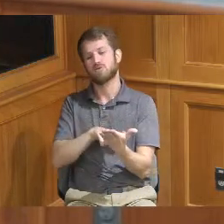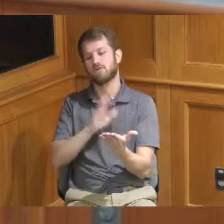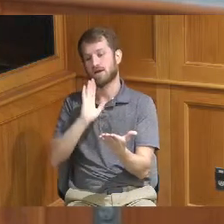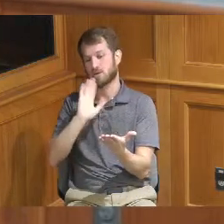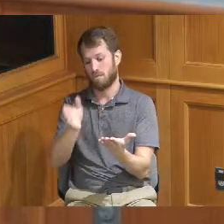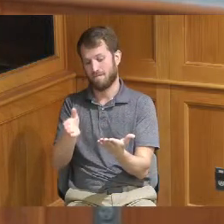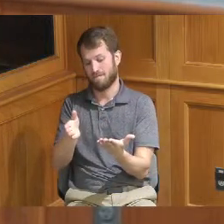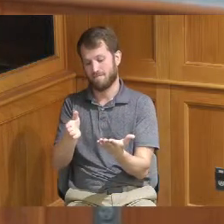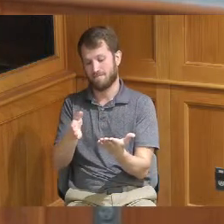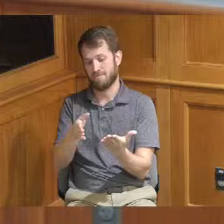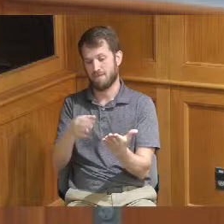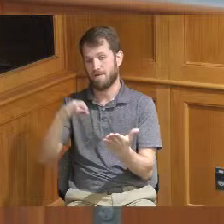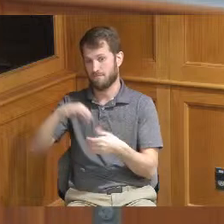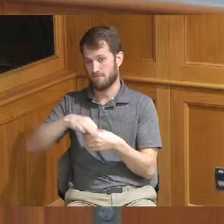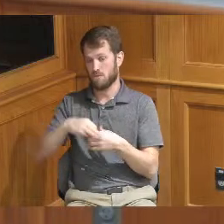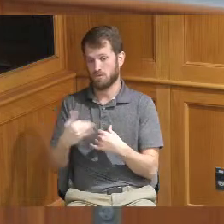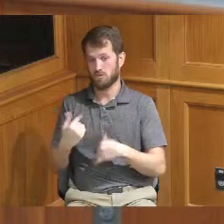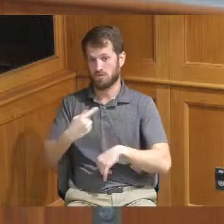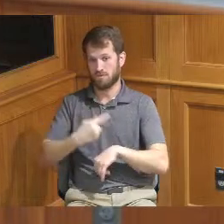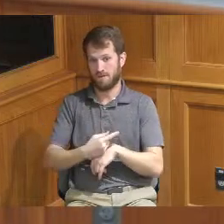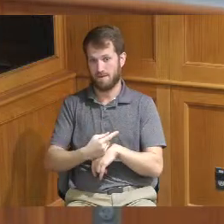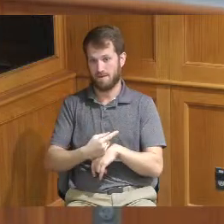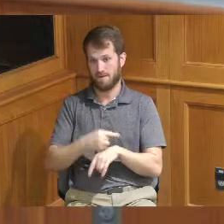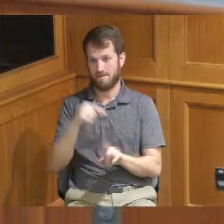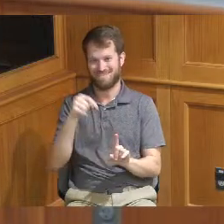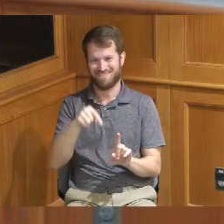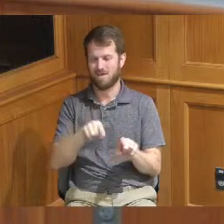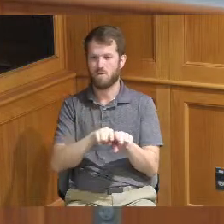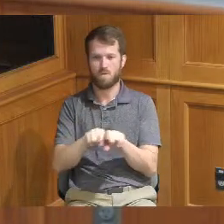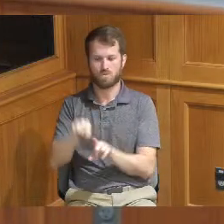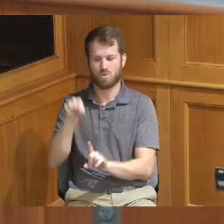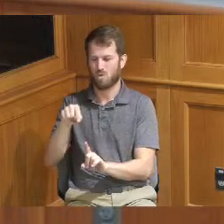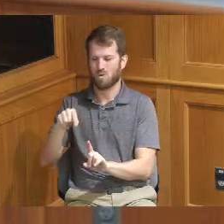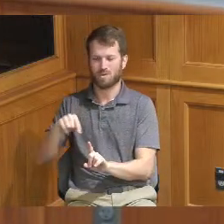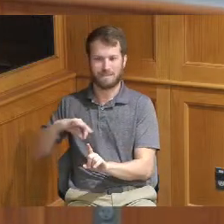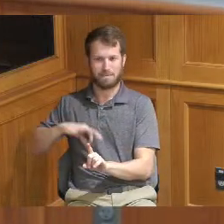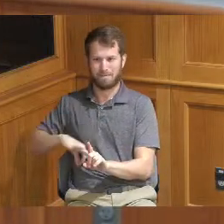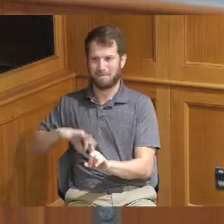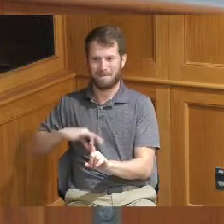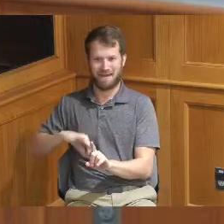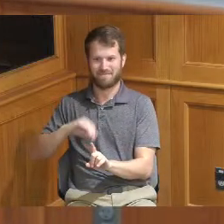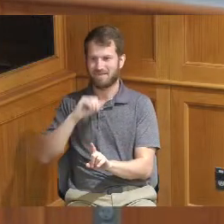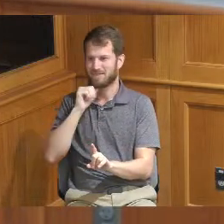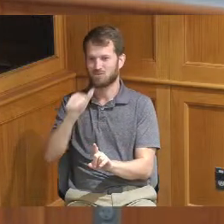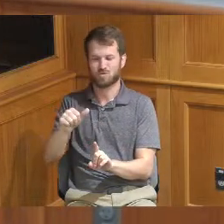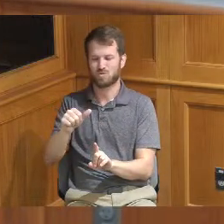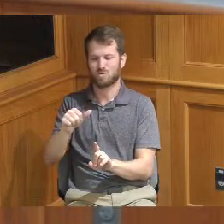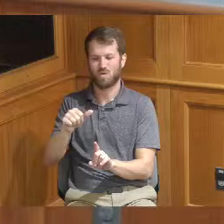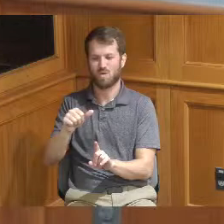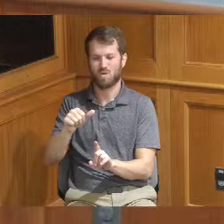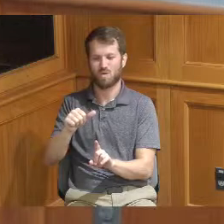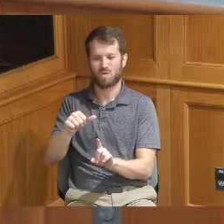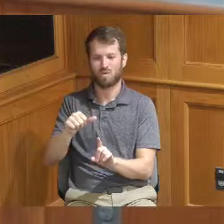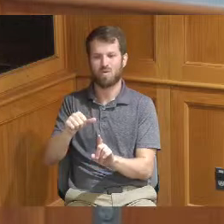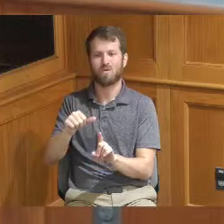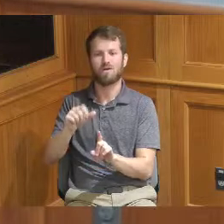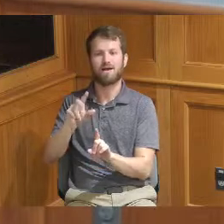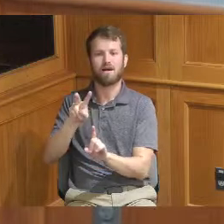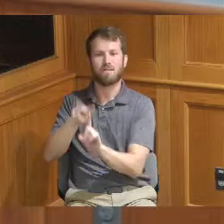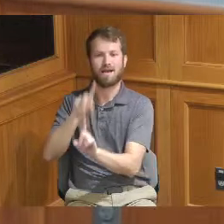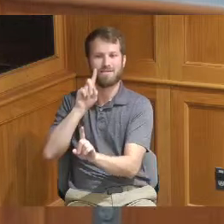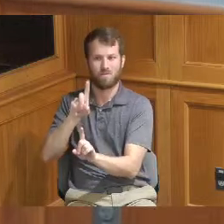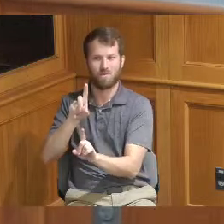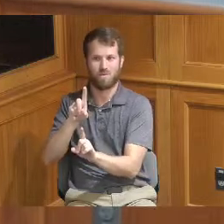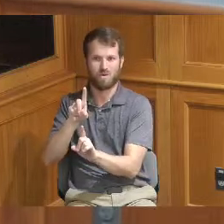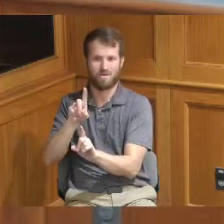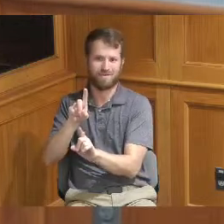to vote on today also does not extend those benefits to the employees who are bound by